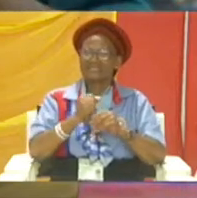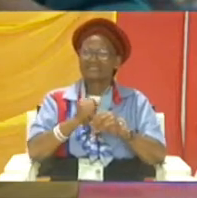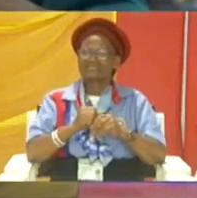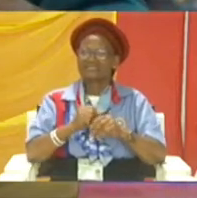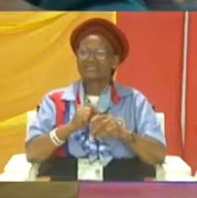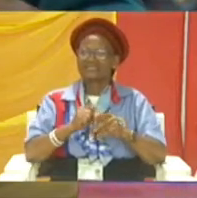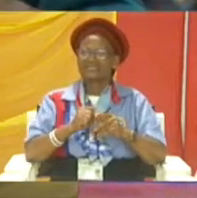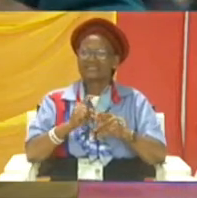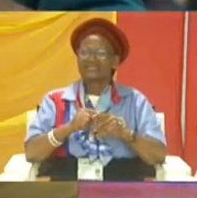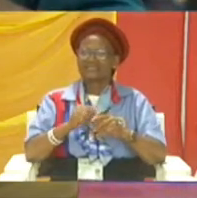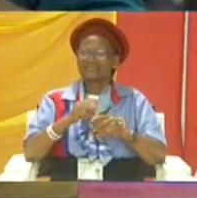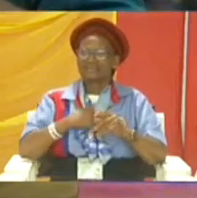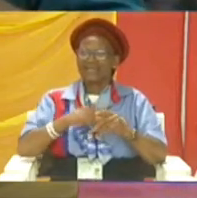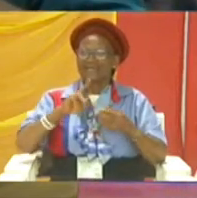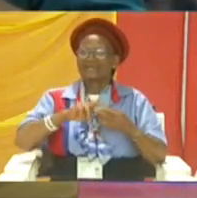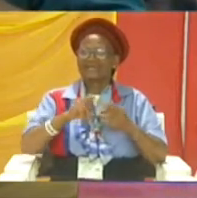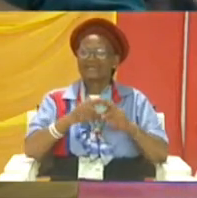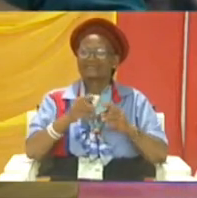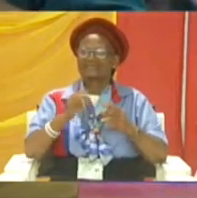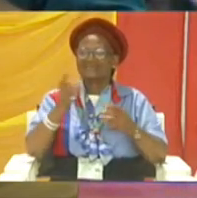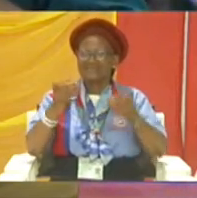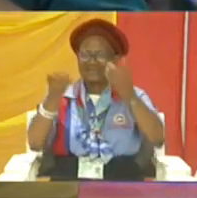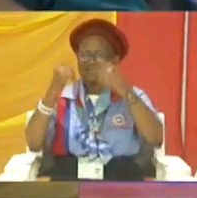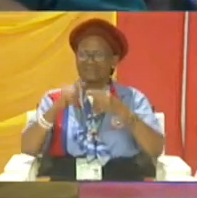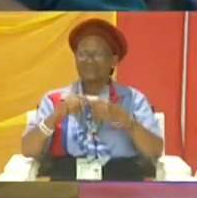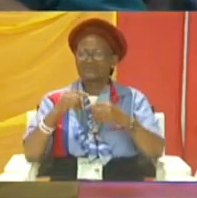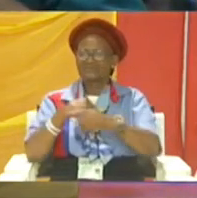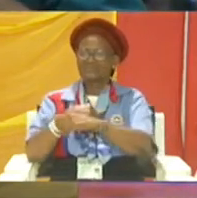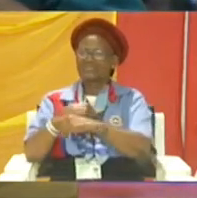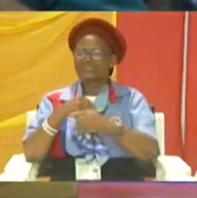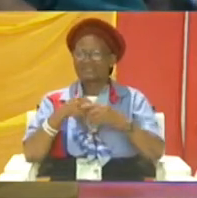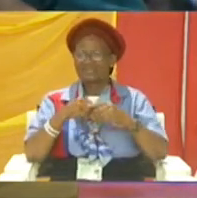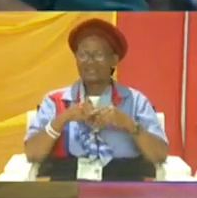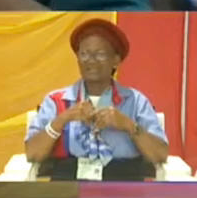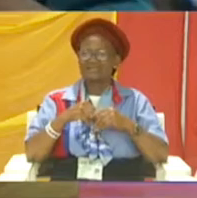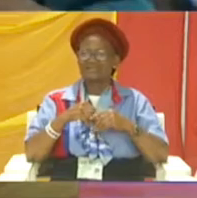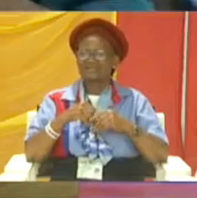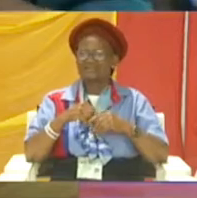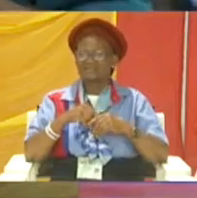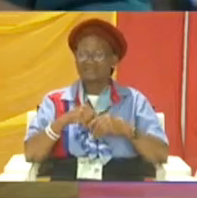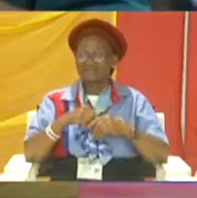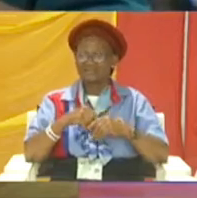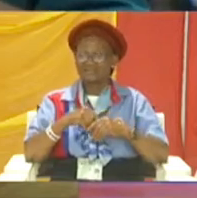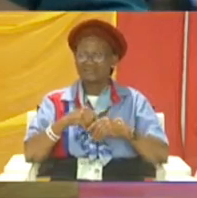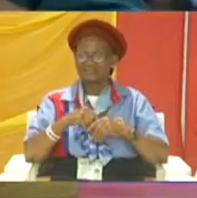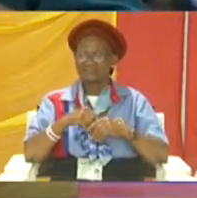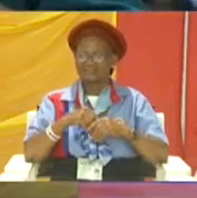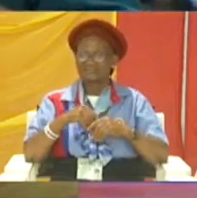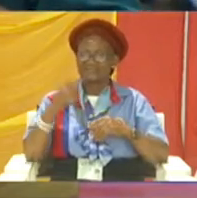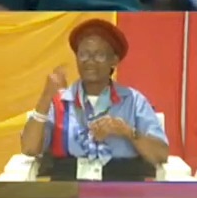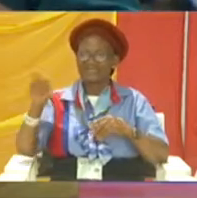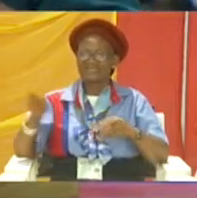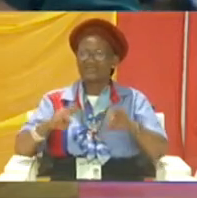my relatives came to me. The way you are going, we